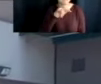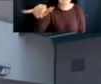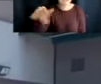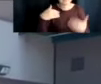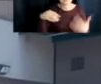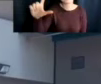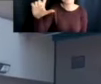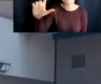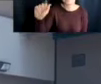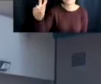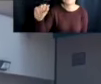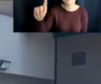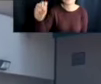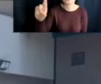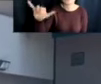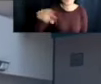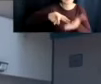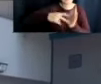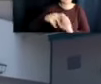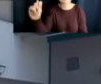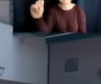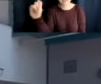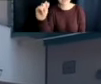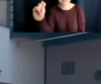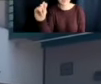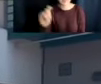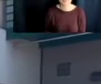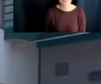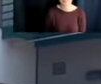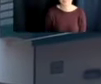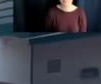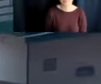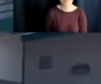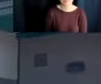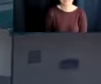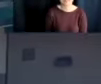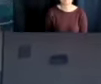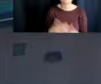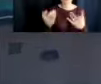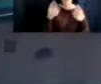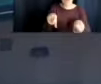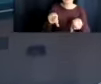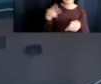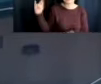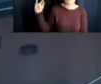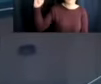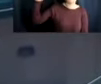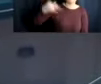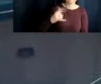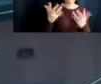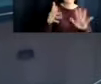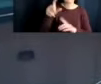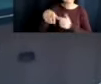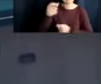restroom. And so when a plane lands and if there's a need to change it out, a lot of airlines will use a carton, something like